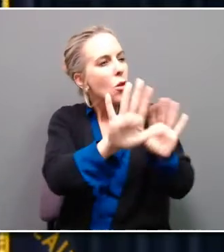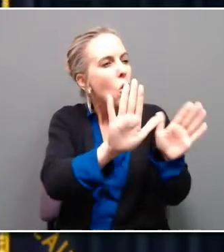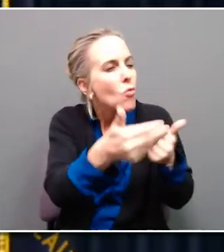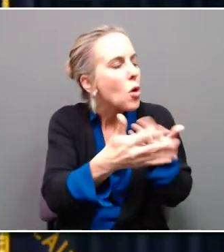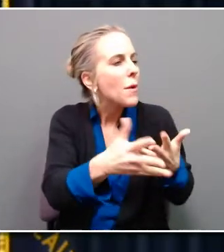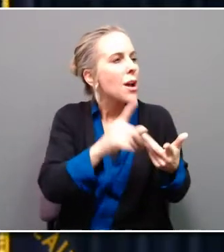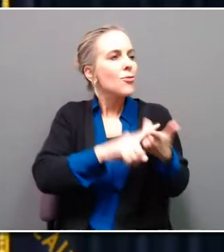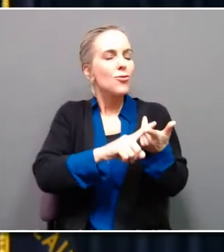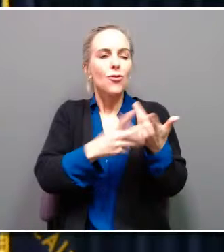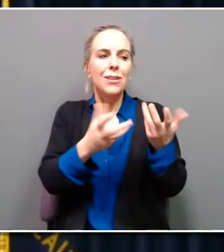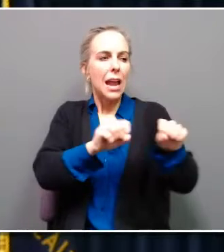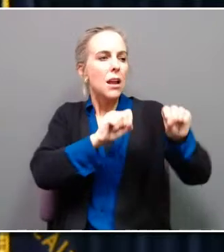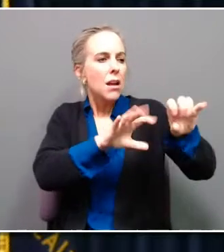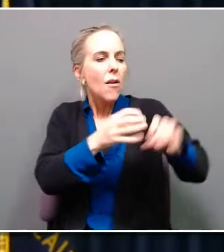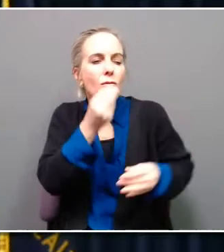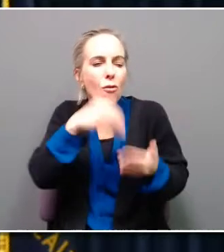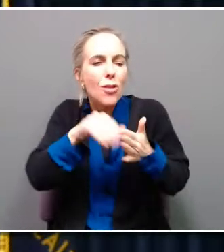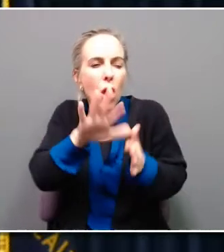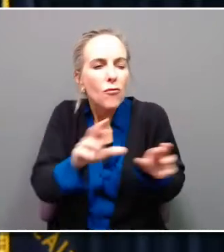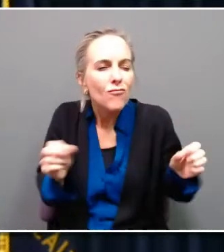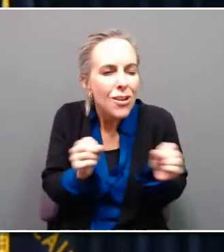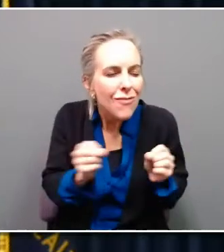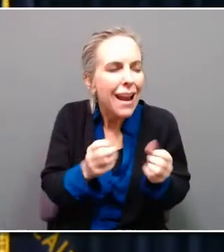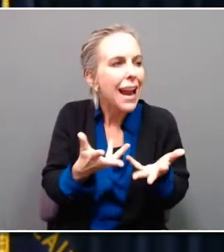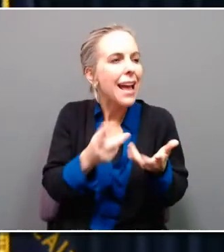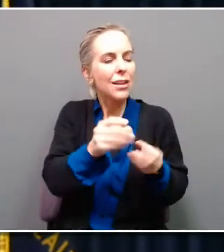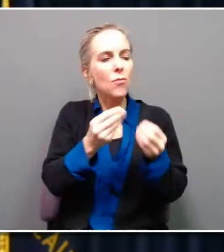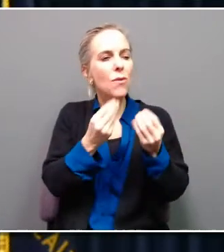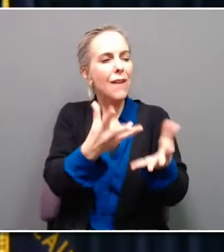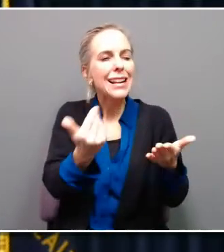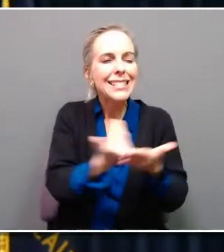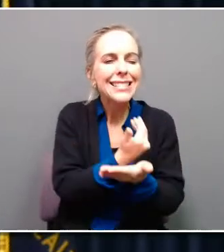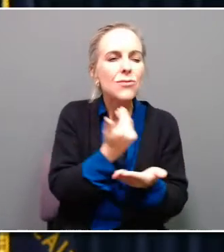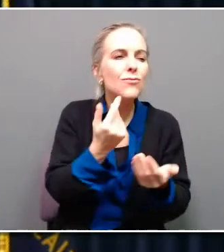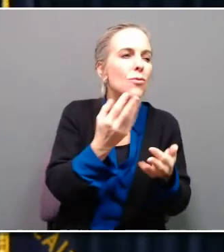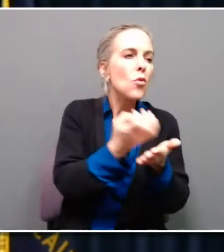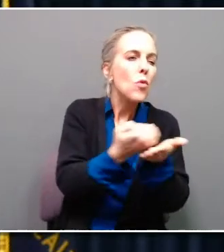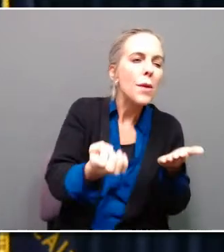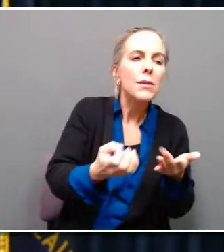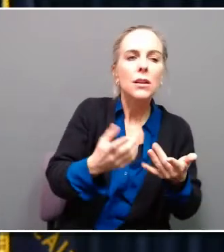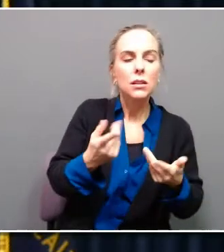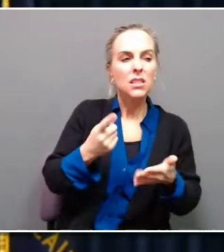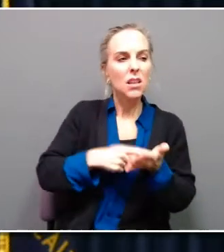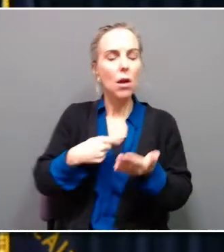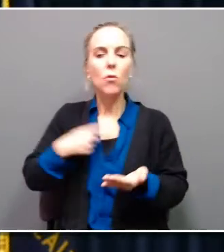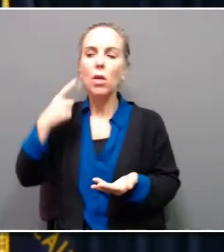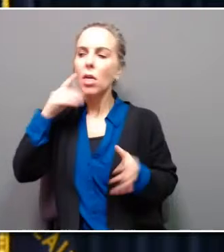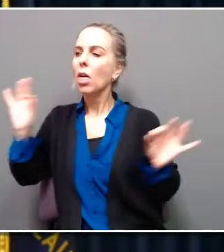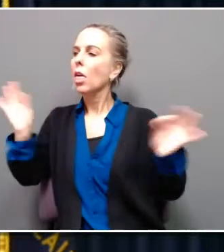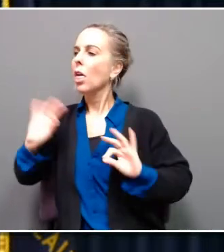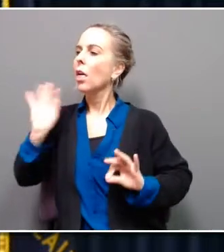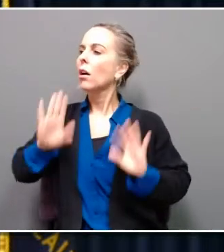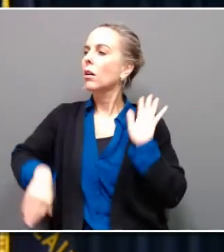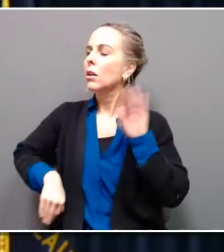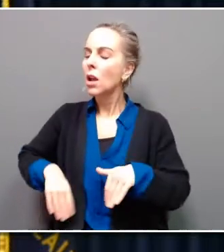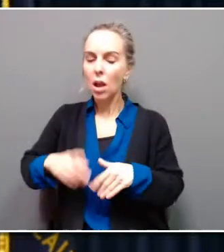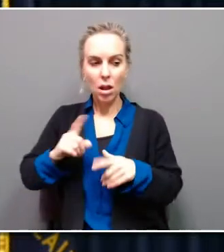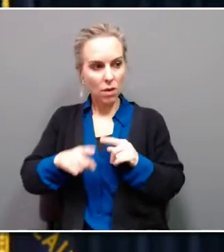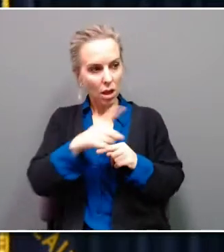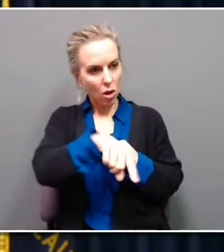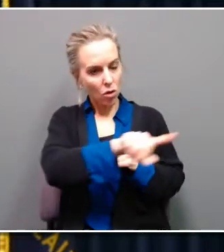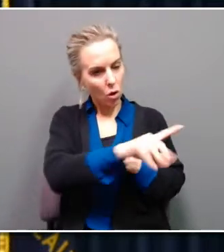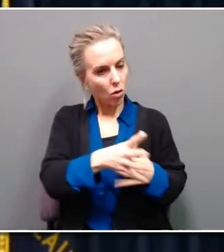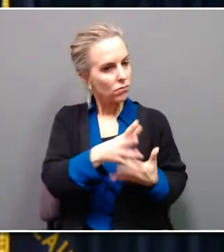day one or provide the different equipment and supplies that we may take for granted. But if you've lost everything you need in your new